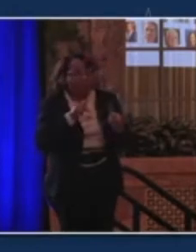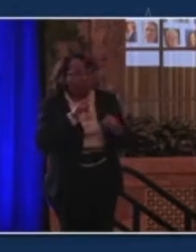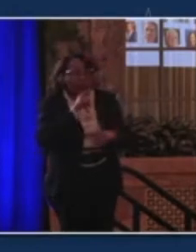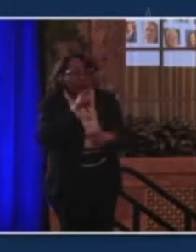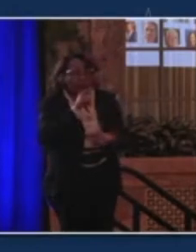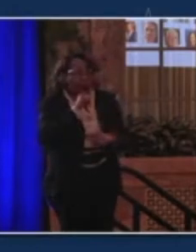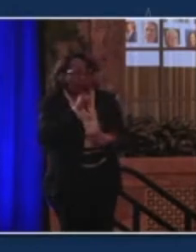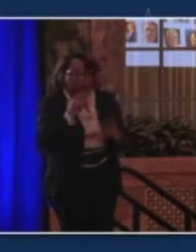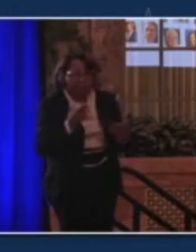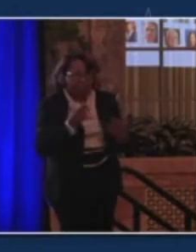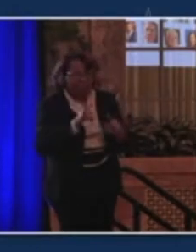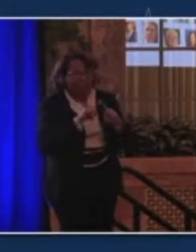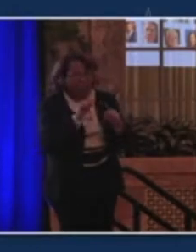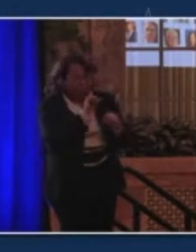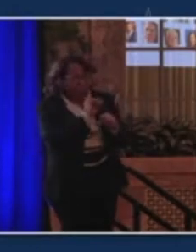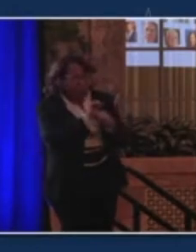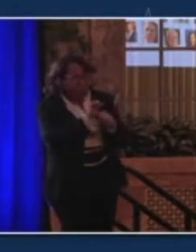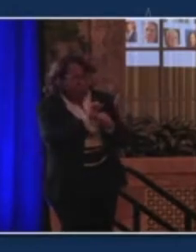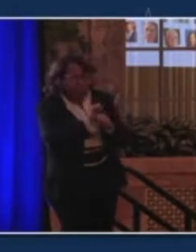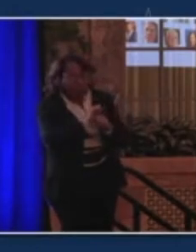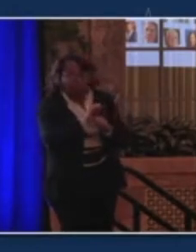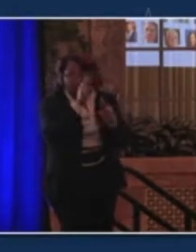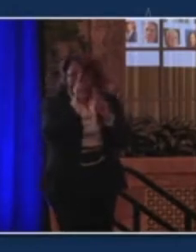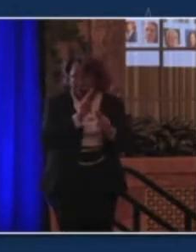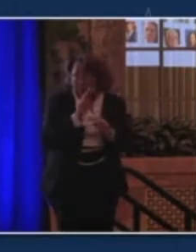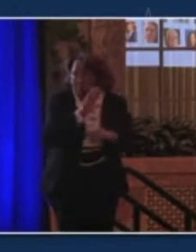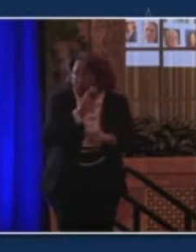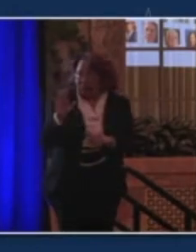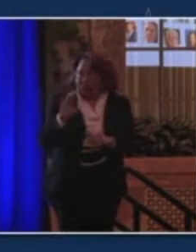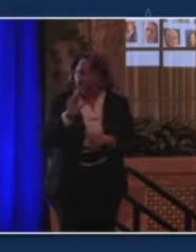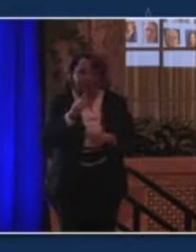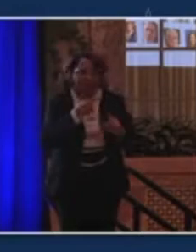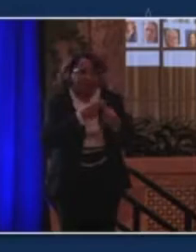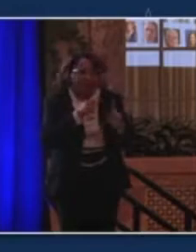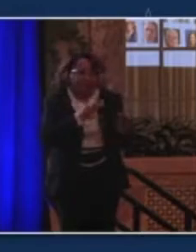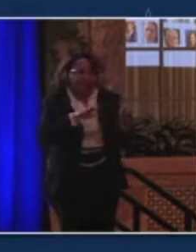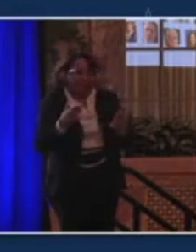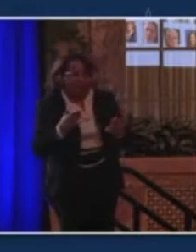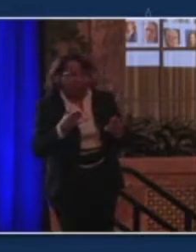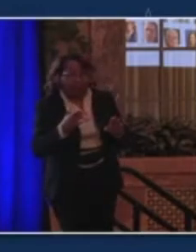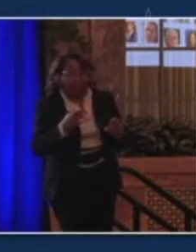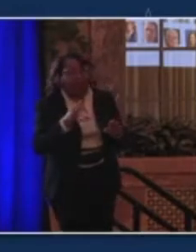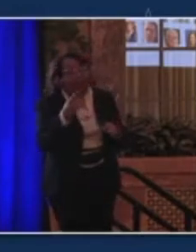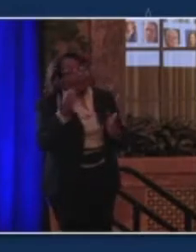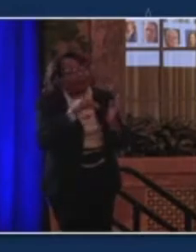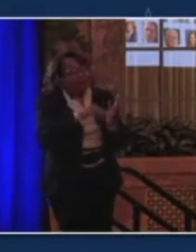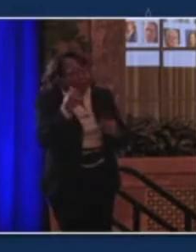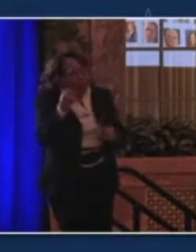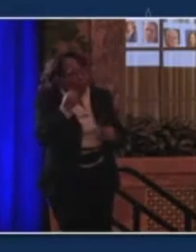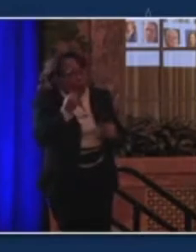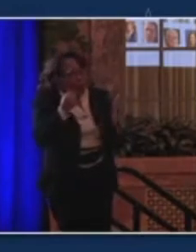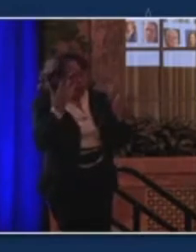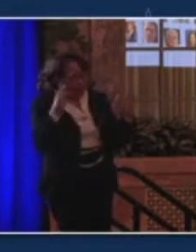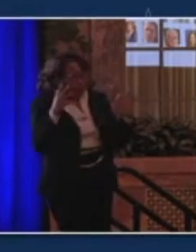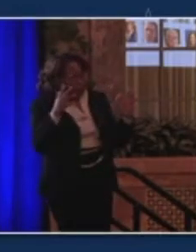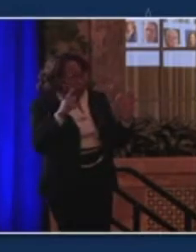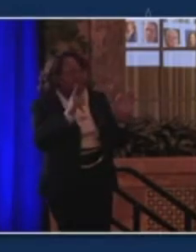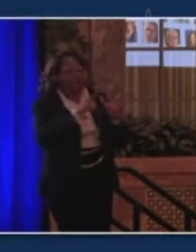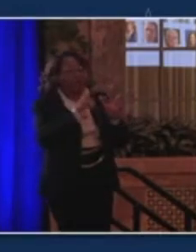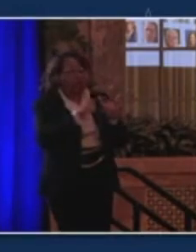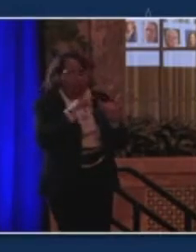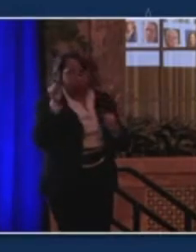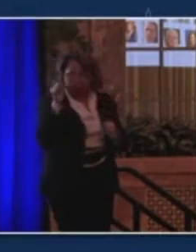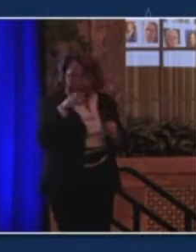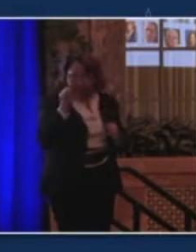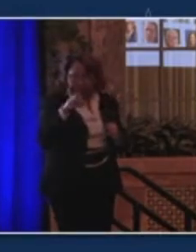whose work we honor as our posthumous awardees. Again, please hold your applause until I've spoken all of their